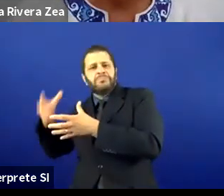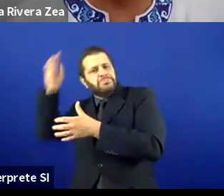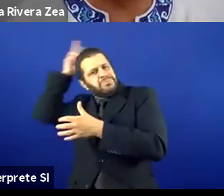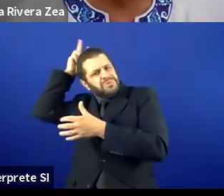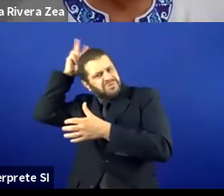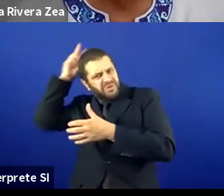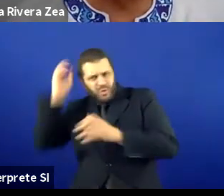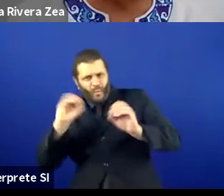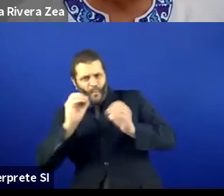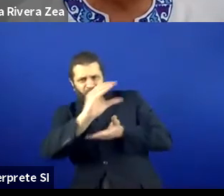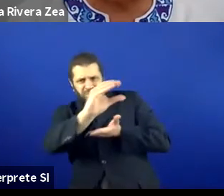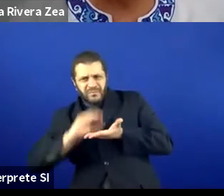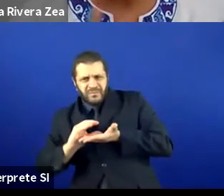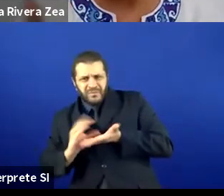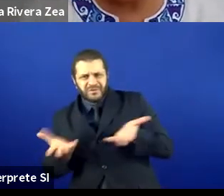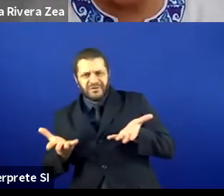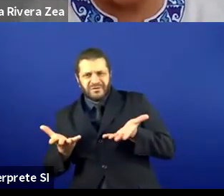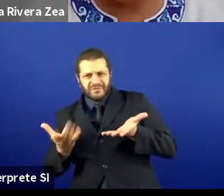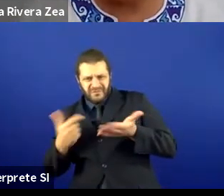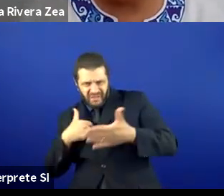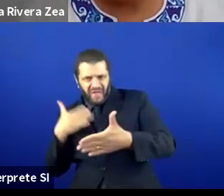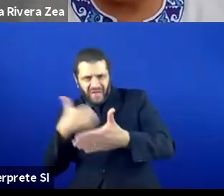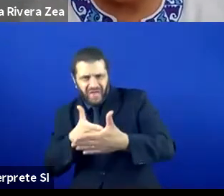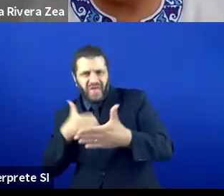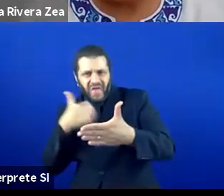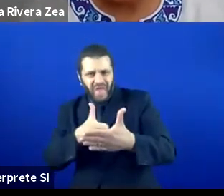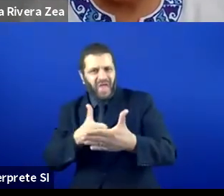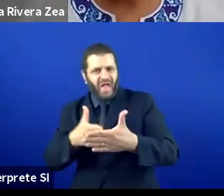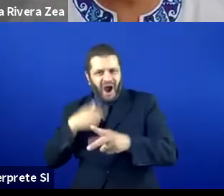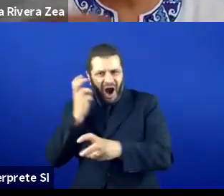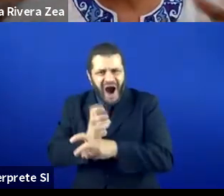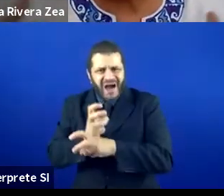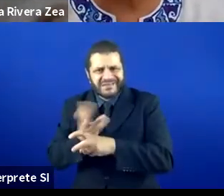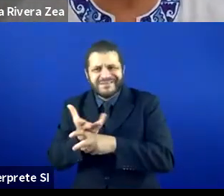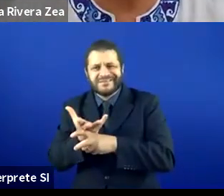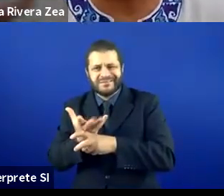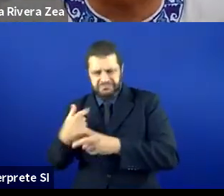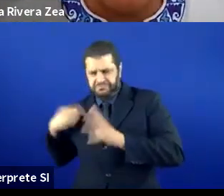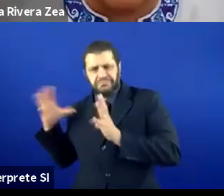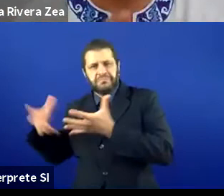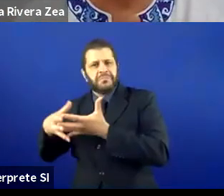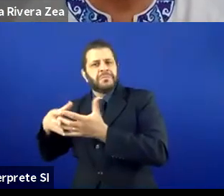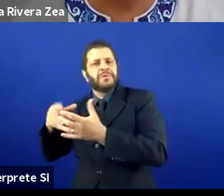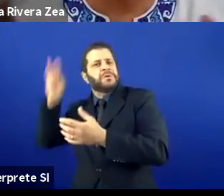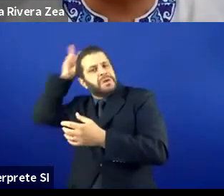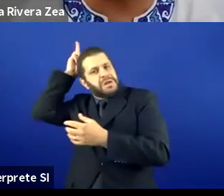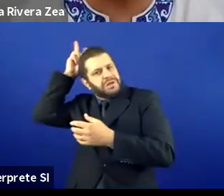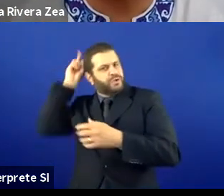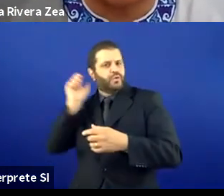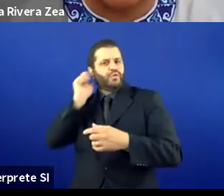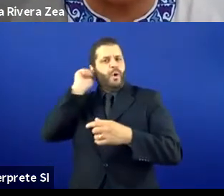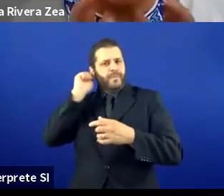porque si no me autodefino feminista, no accedo, ¿no? o no tengo esto, pero soy parte de